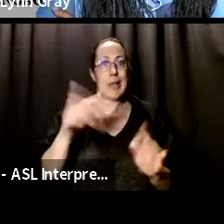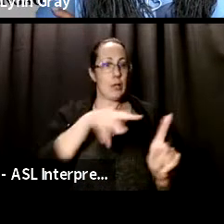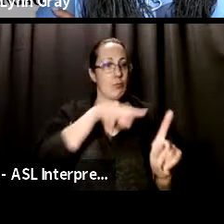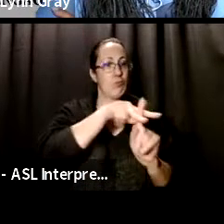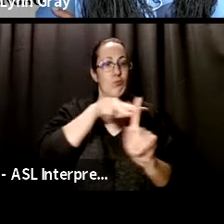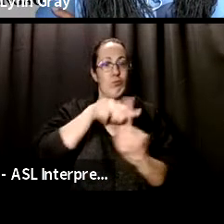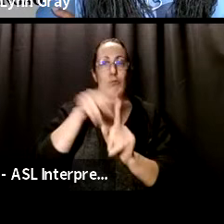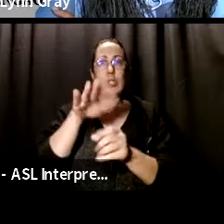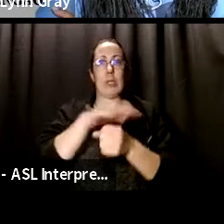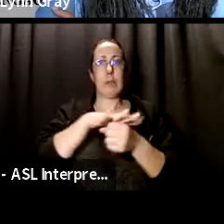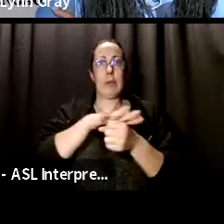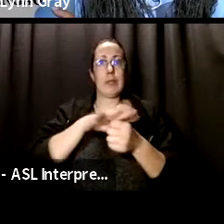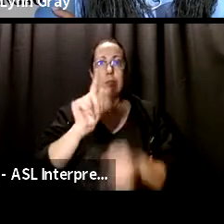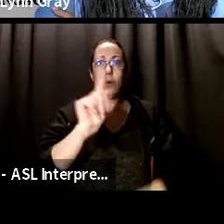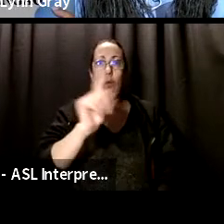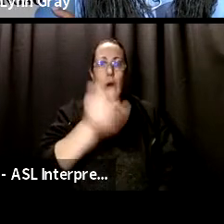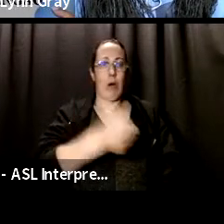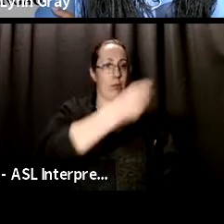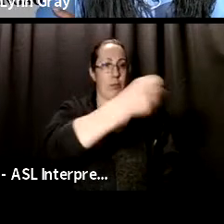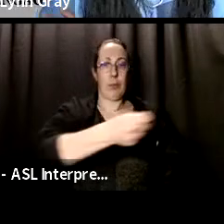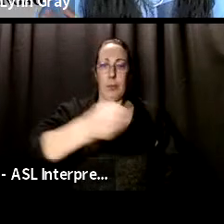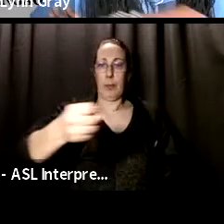at?